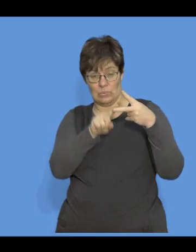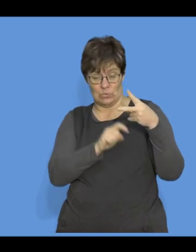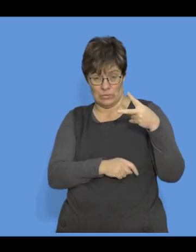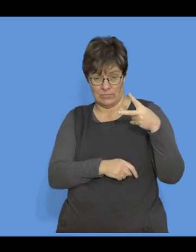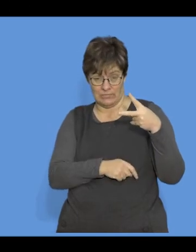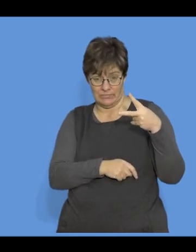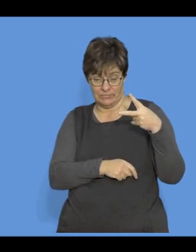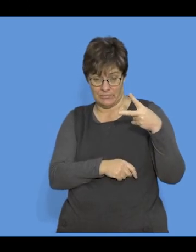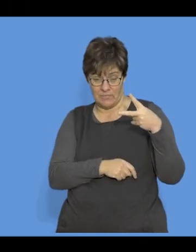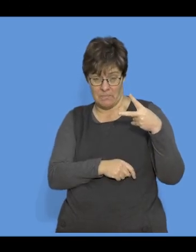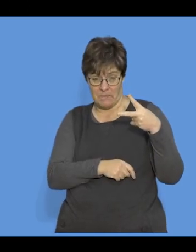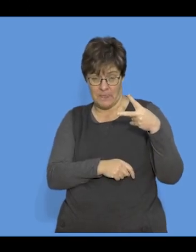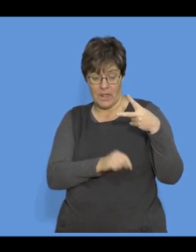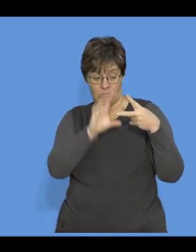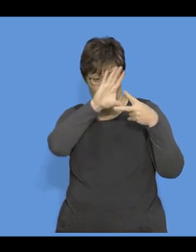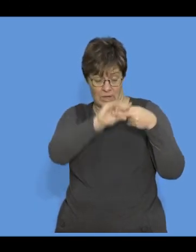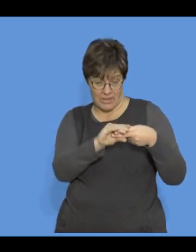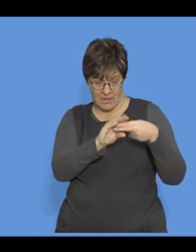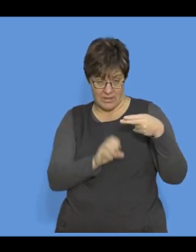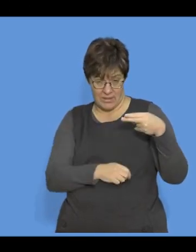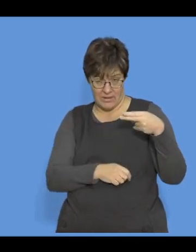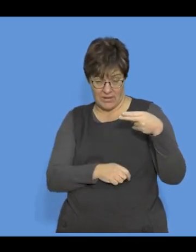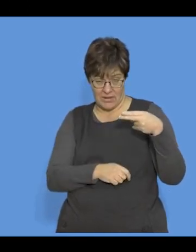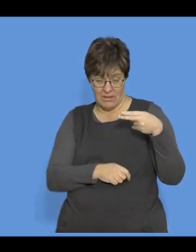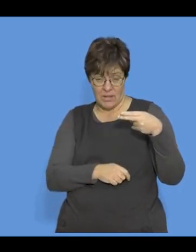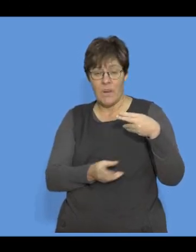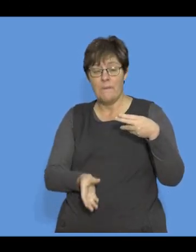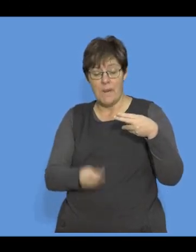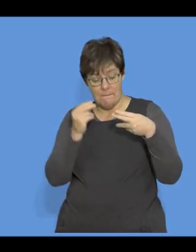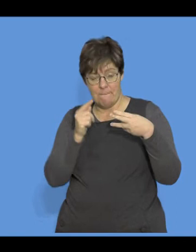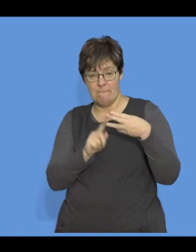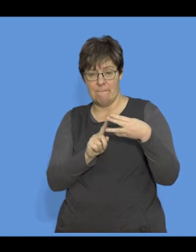to add together to give you your